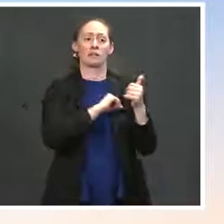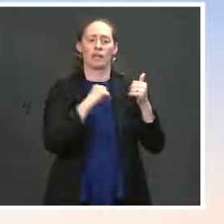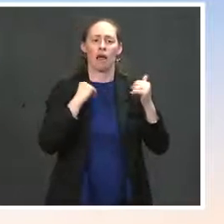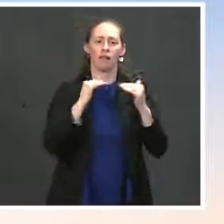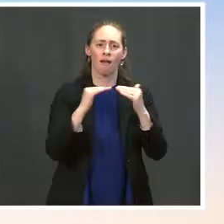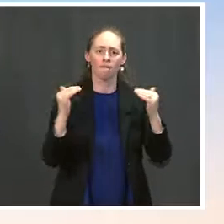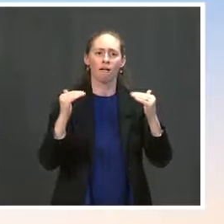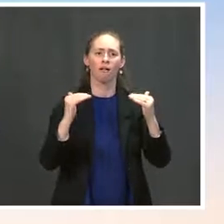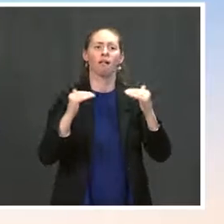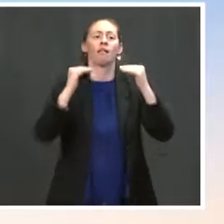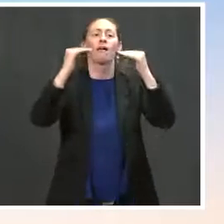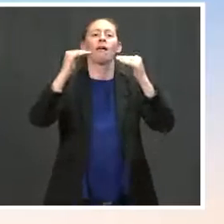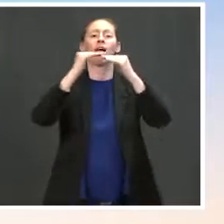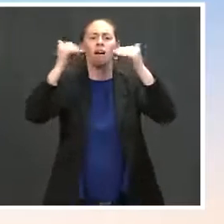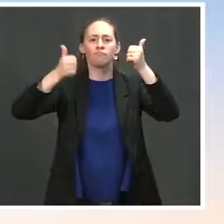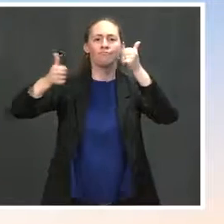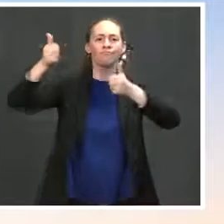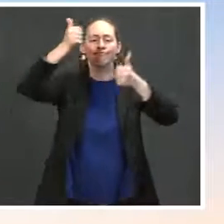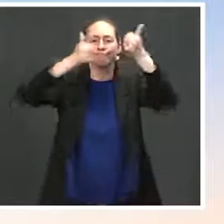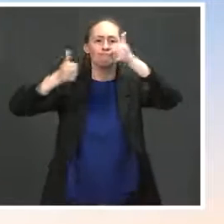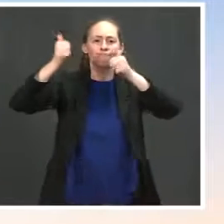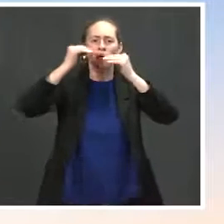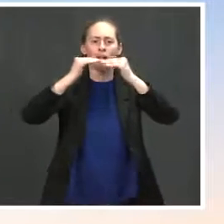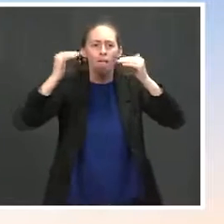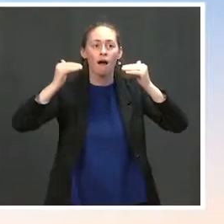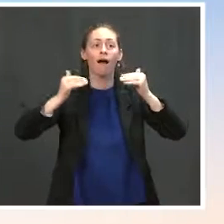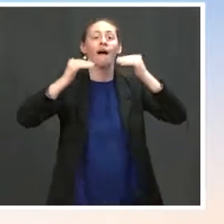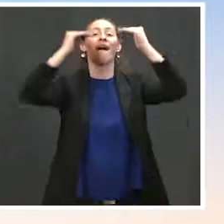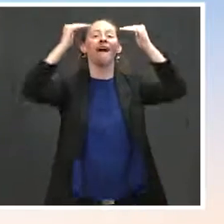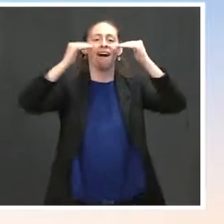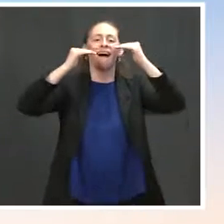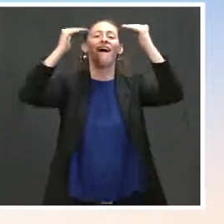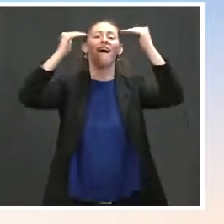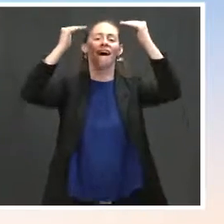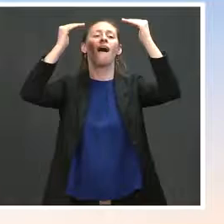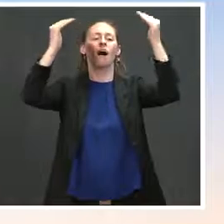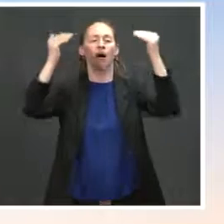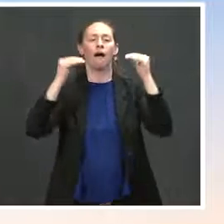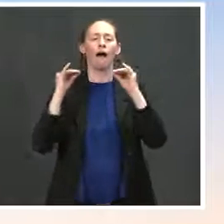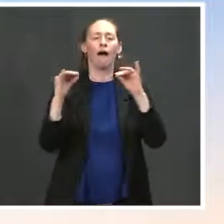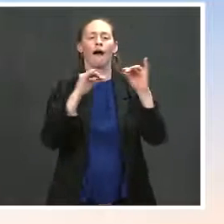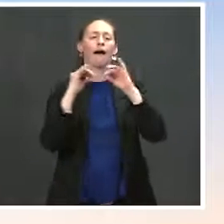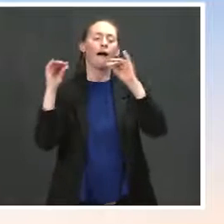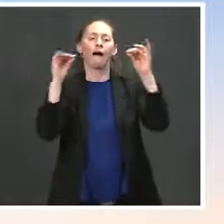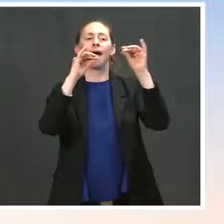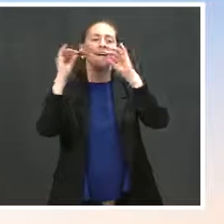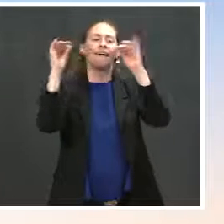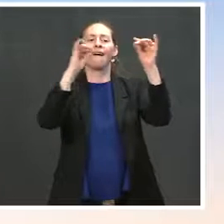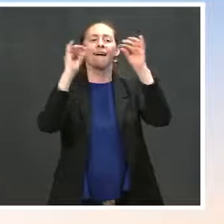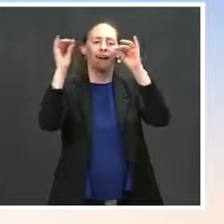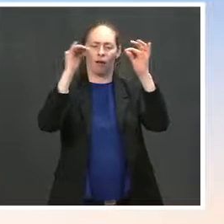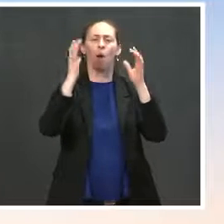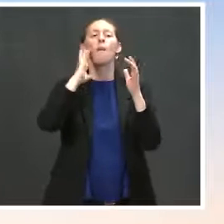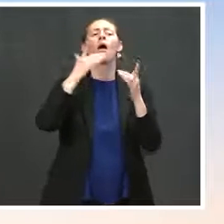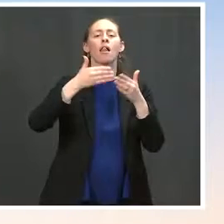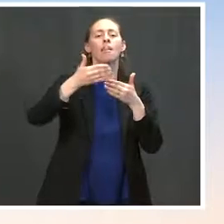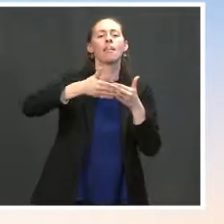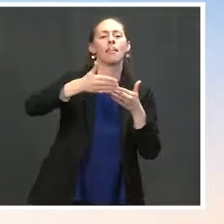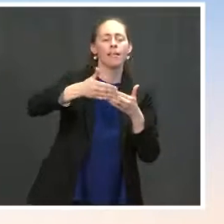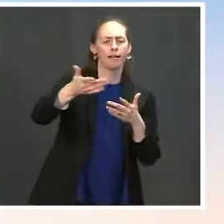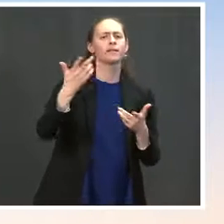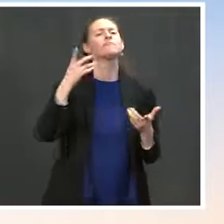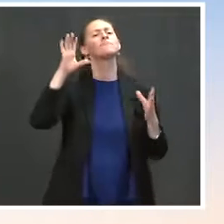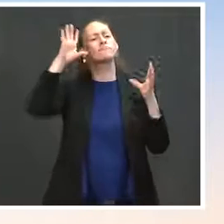senior members of our administration, members of Congress, appropriate committee staff through the course of next week. And then, as I noted, the president